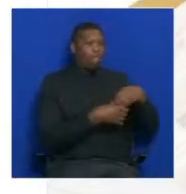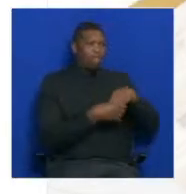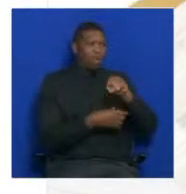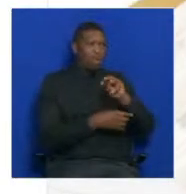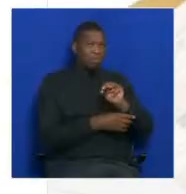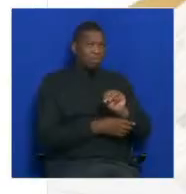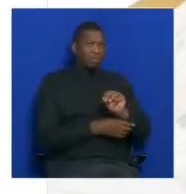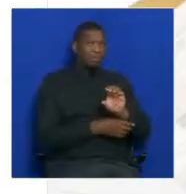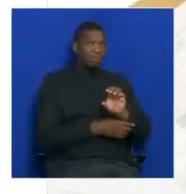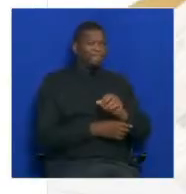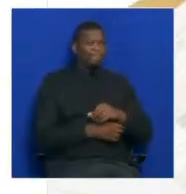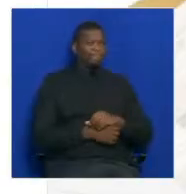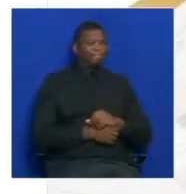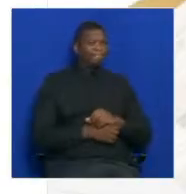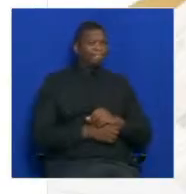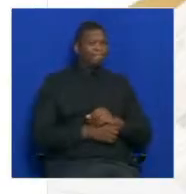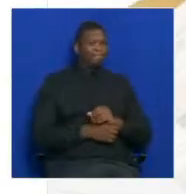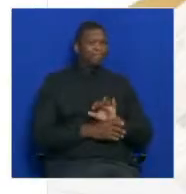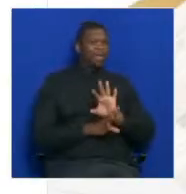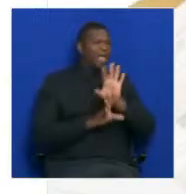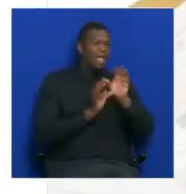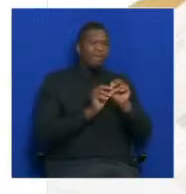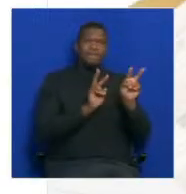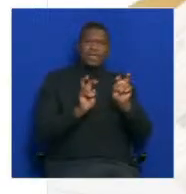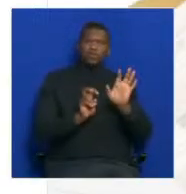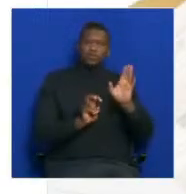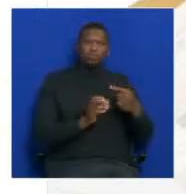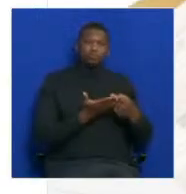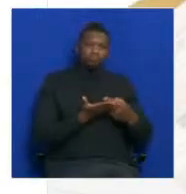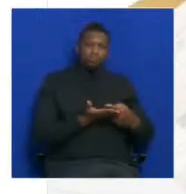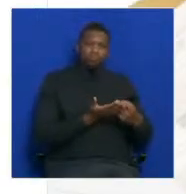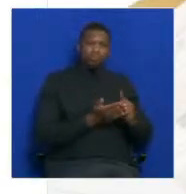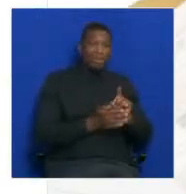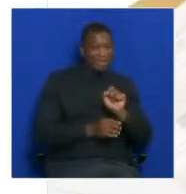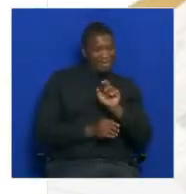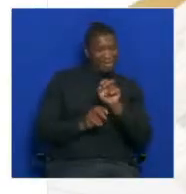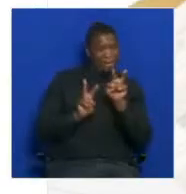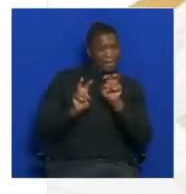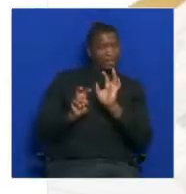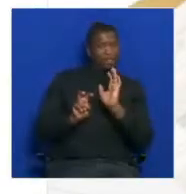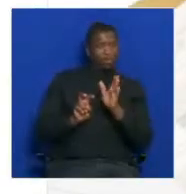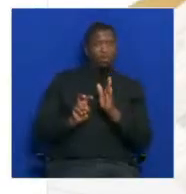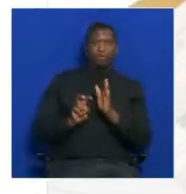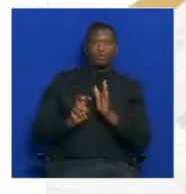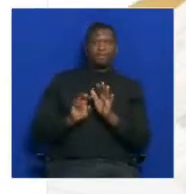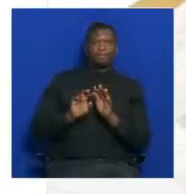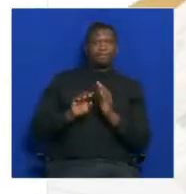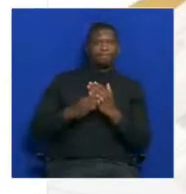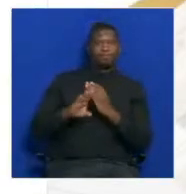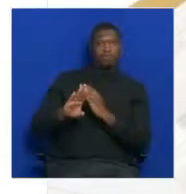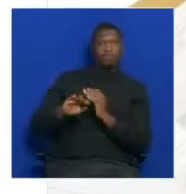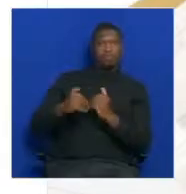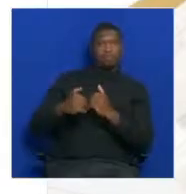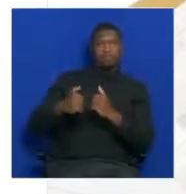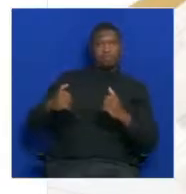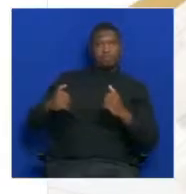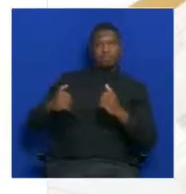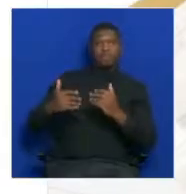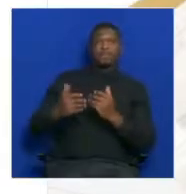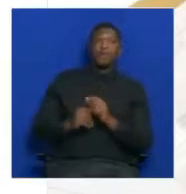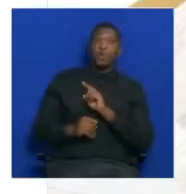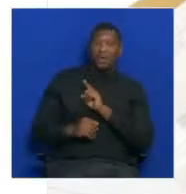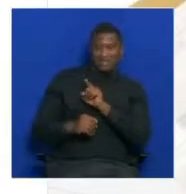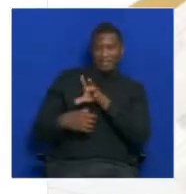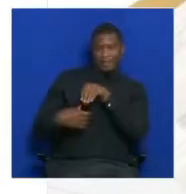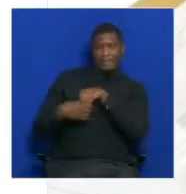discussed except for those, because of it was indicated there were